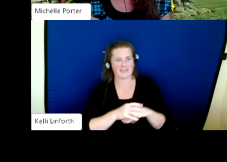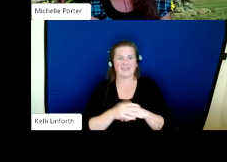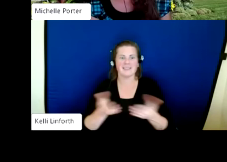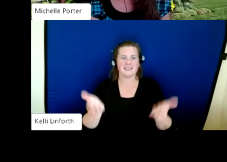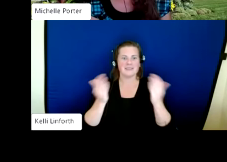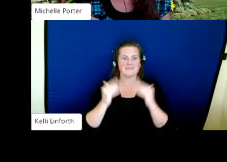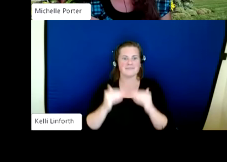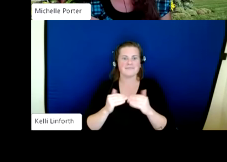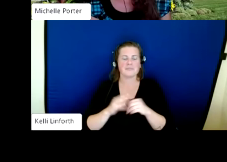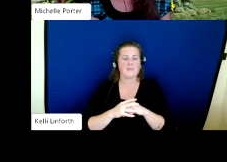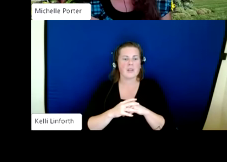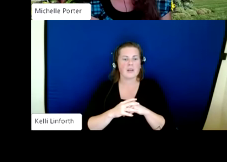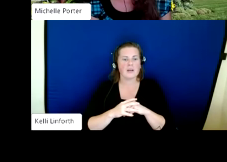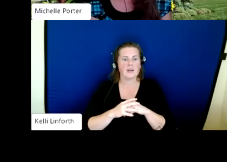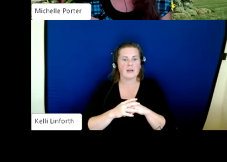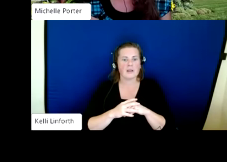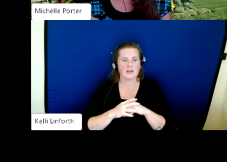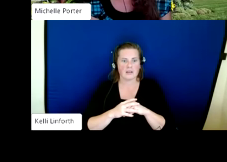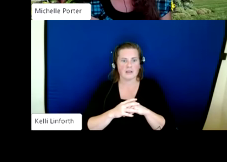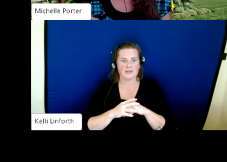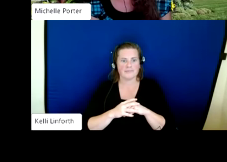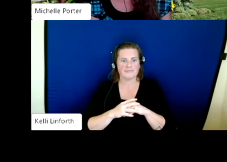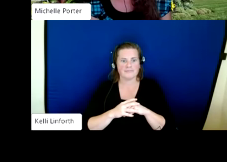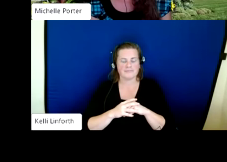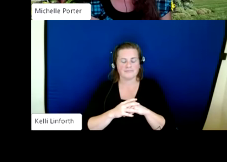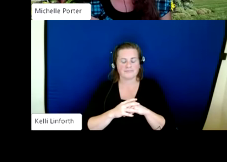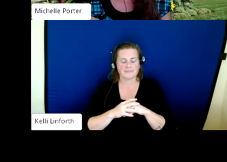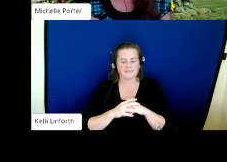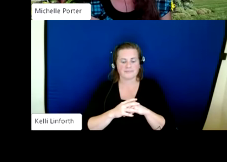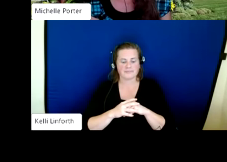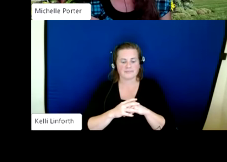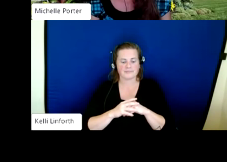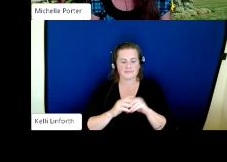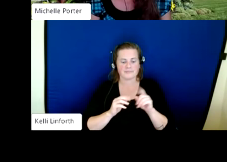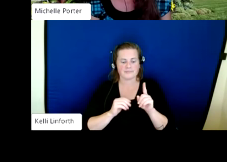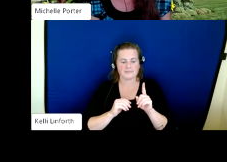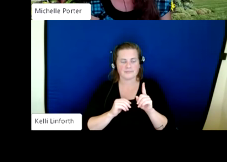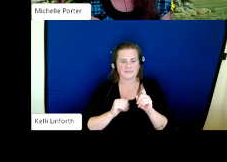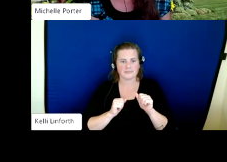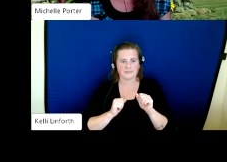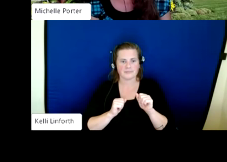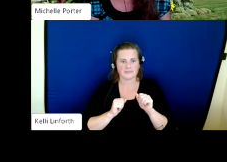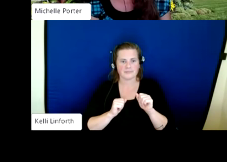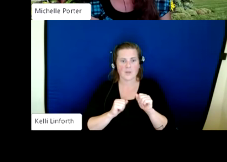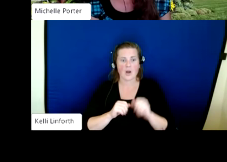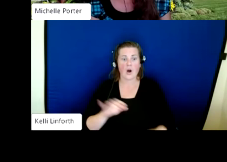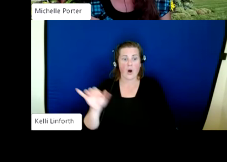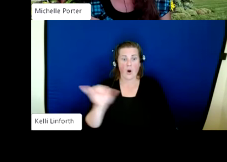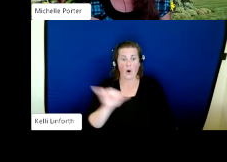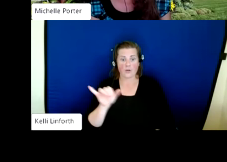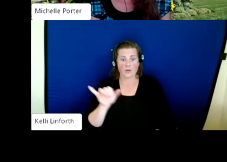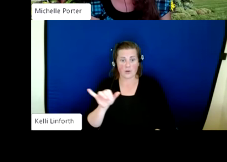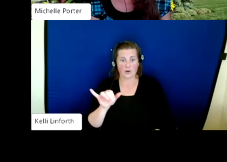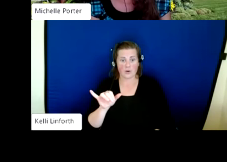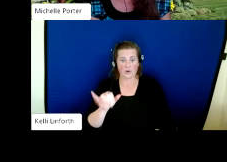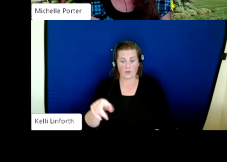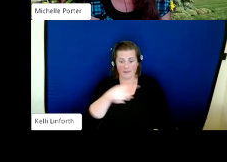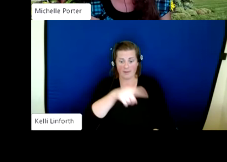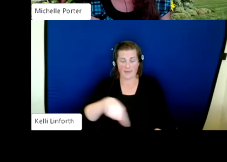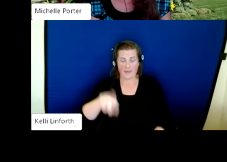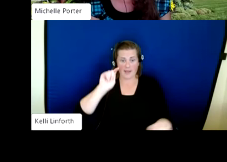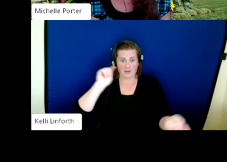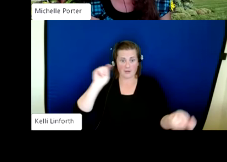also wanted to see what was explaining the changes that we saw in the self-perceptions